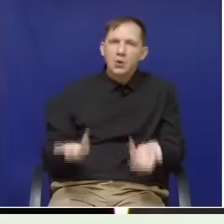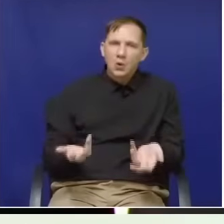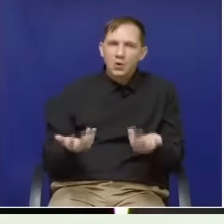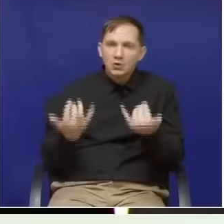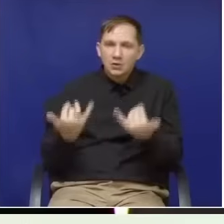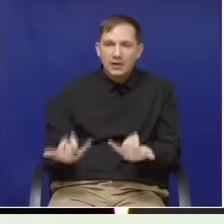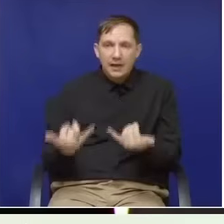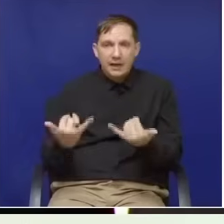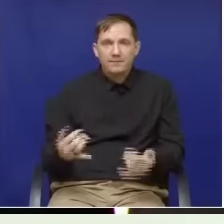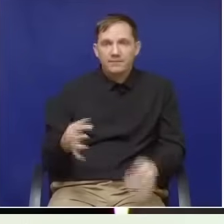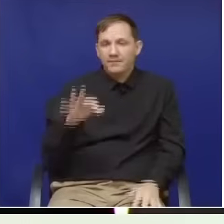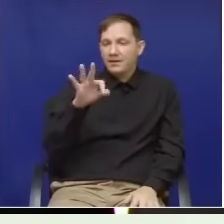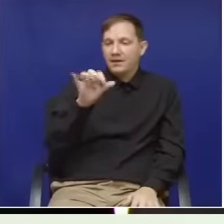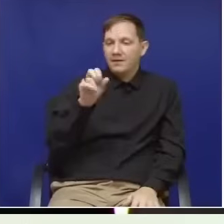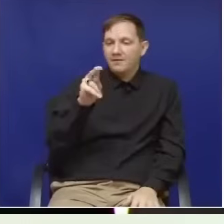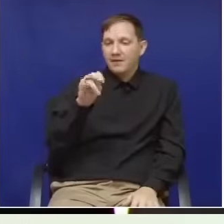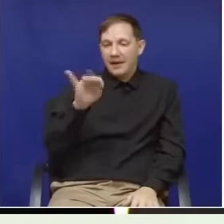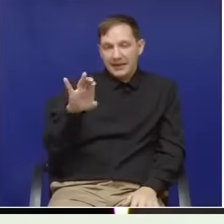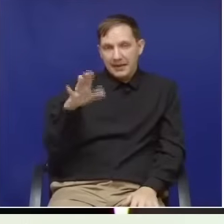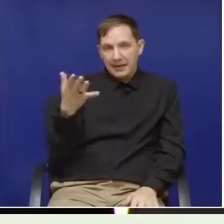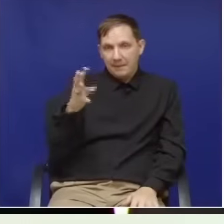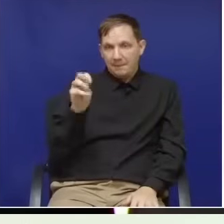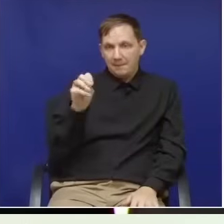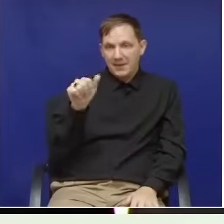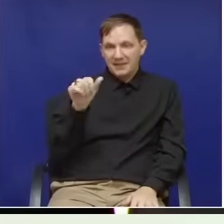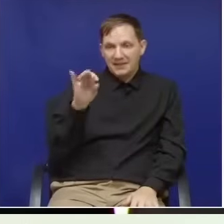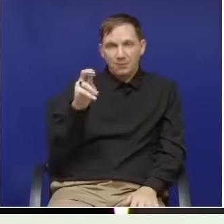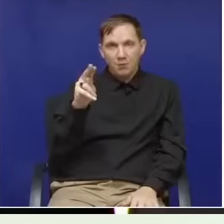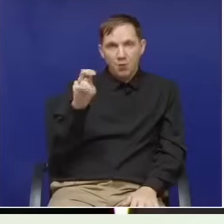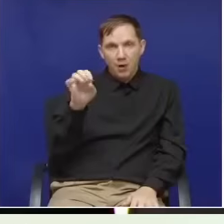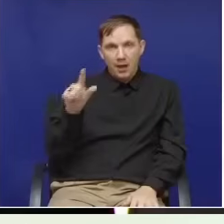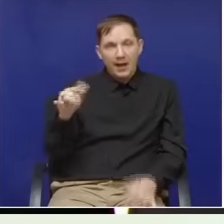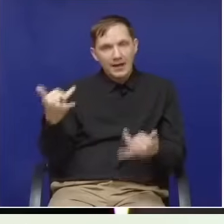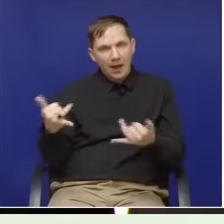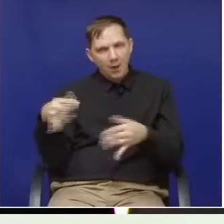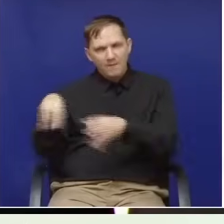Fanny Masemul is now embroiled in another